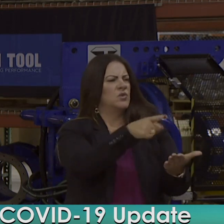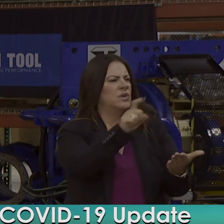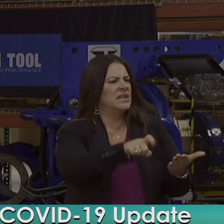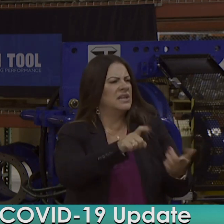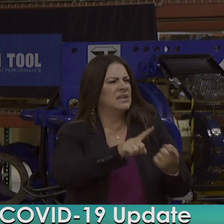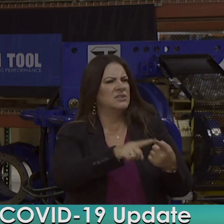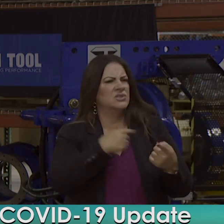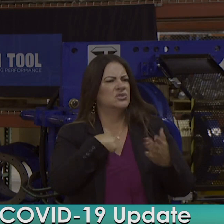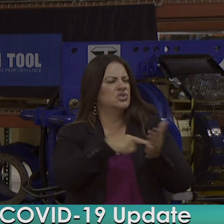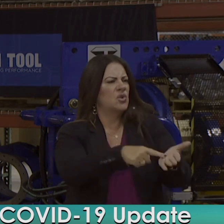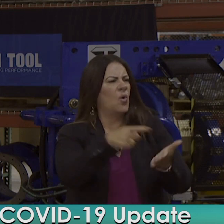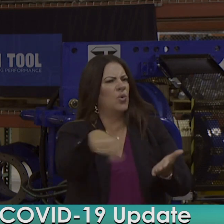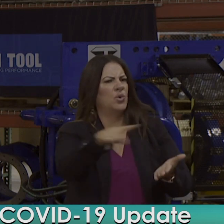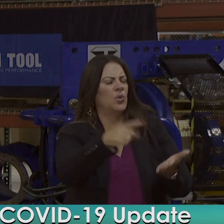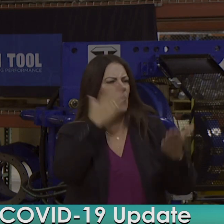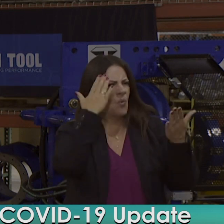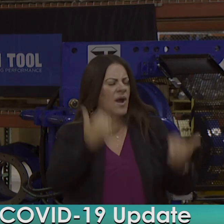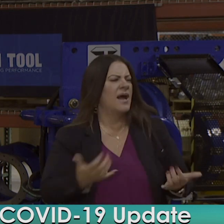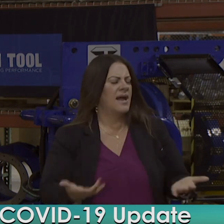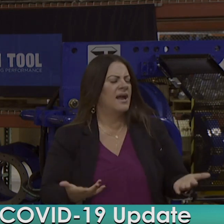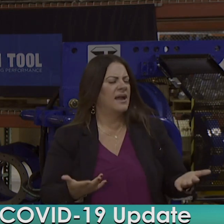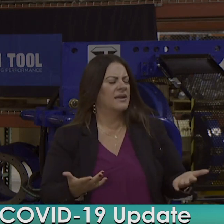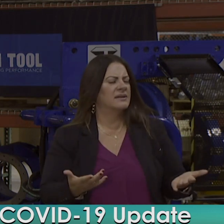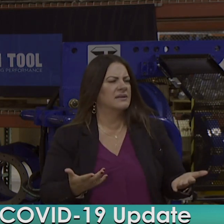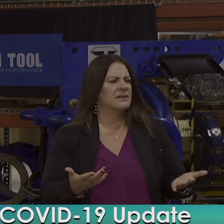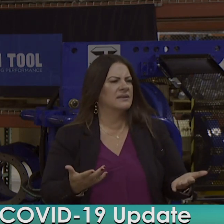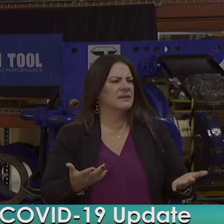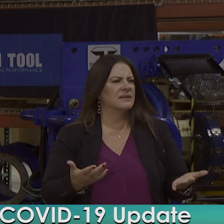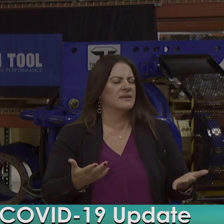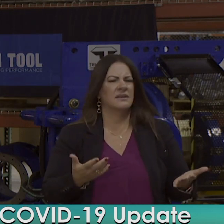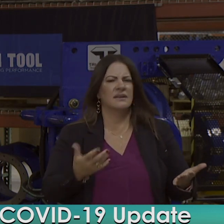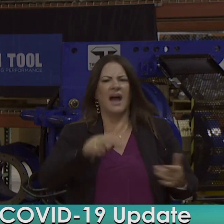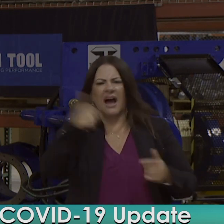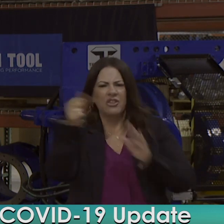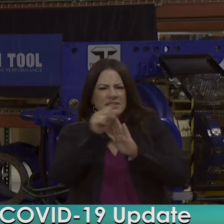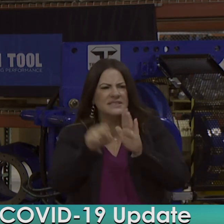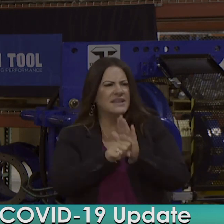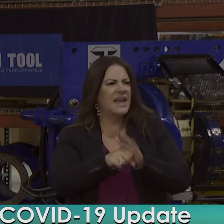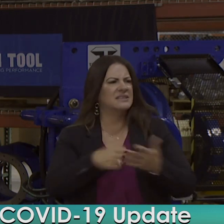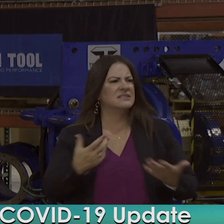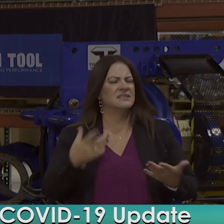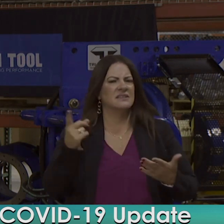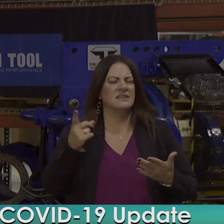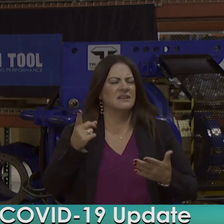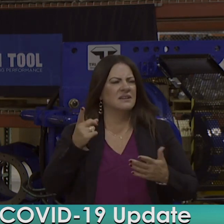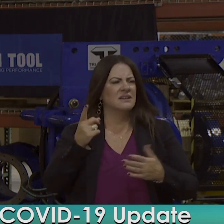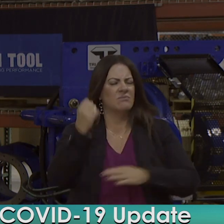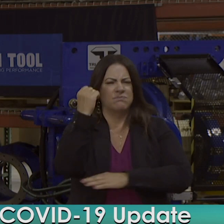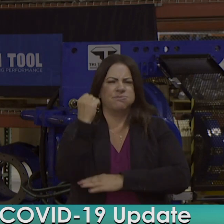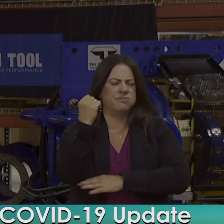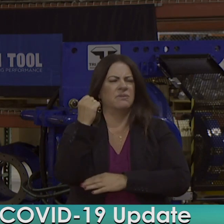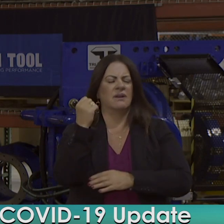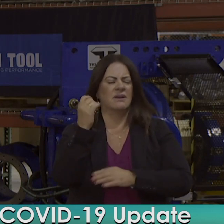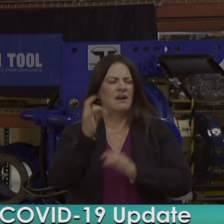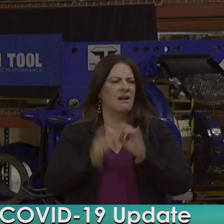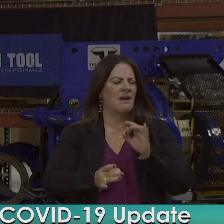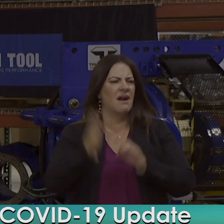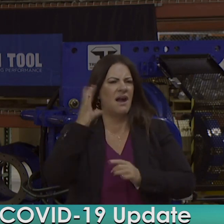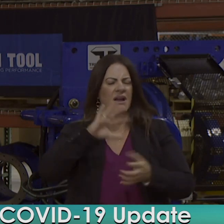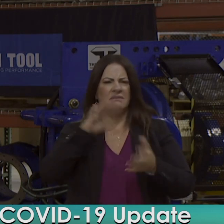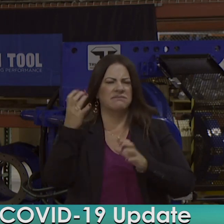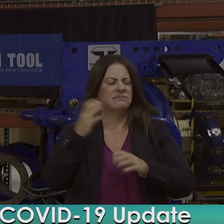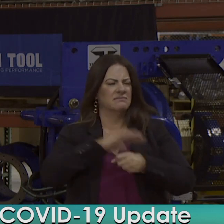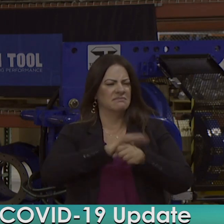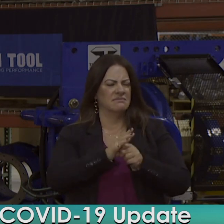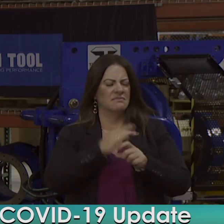the headlines all across this country, states large and small experience record numbers of